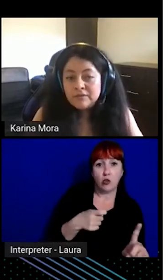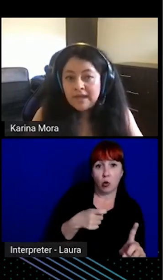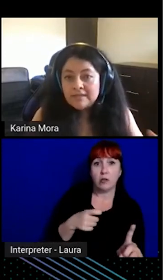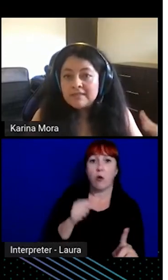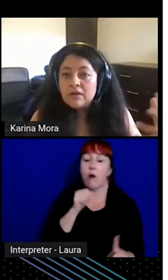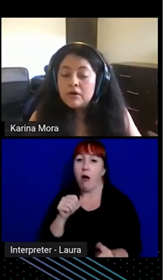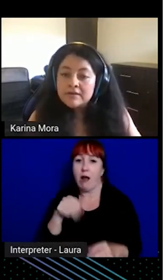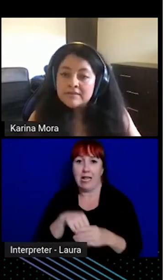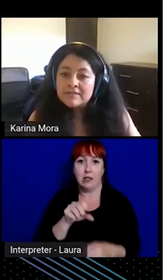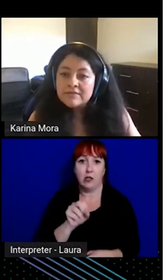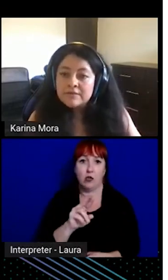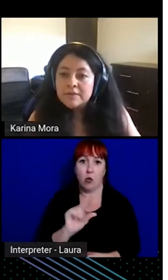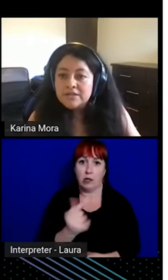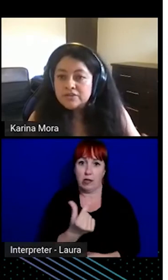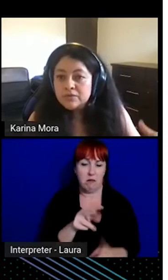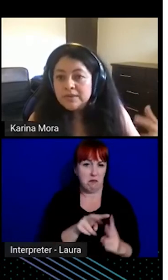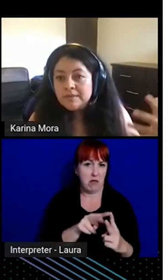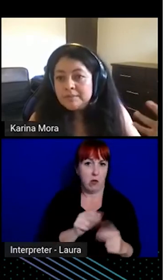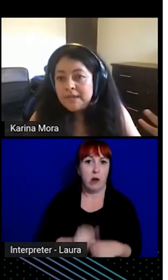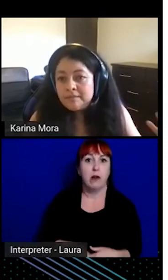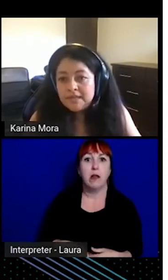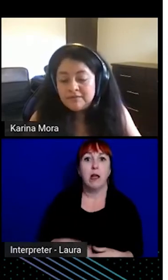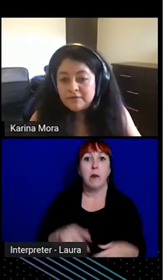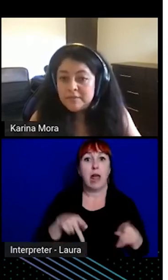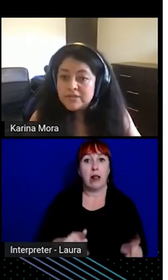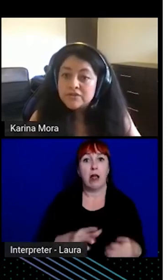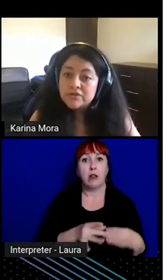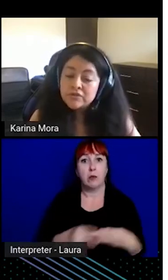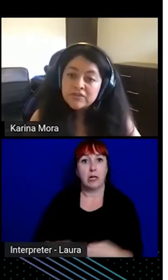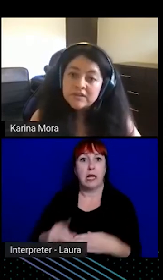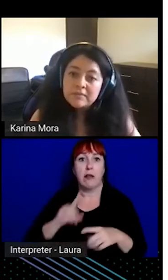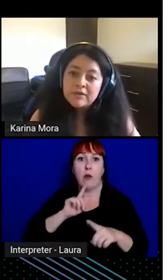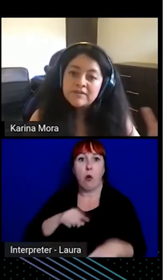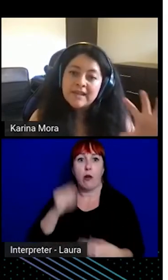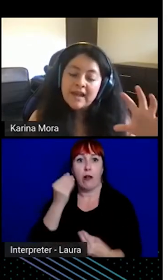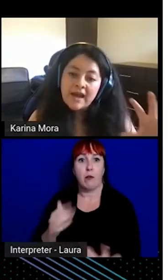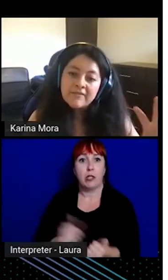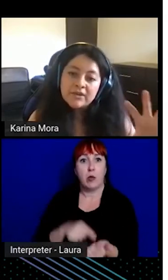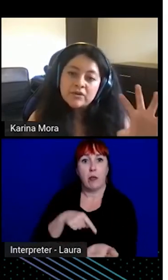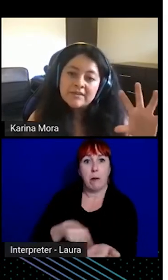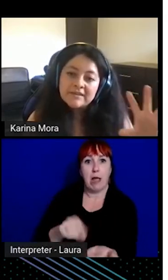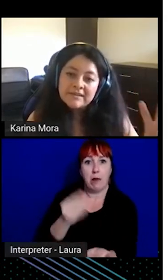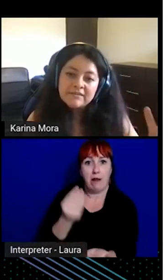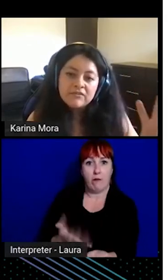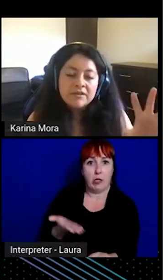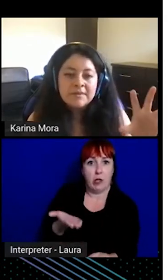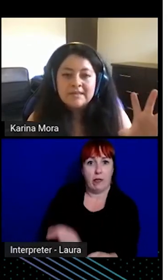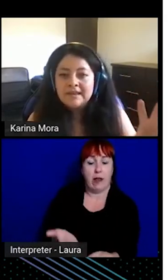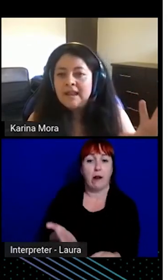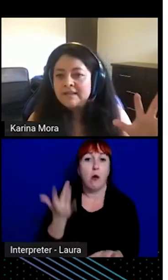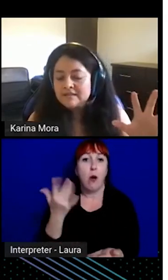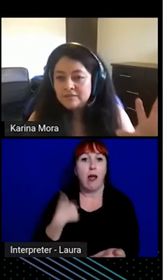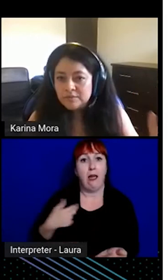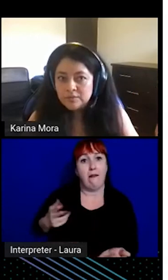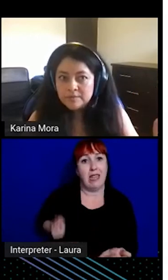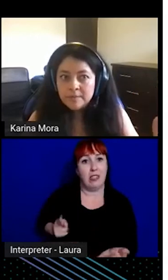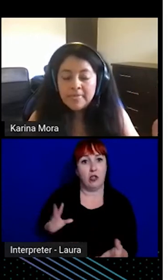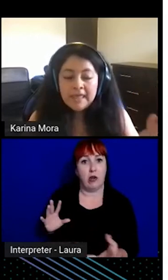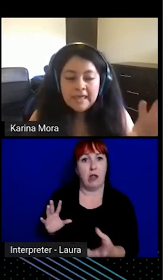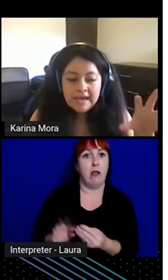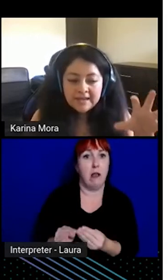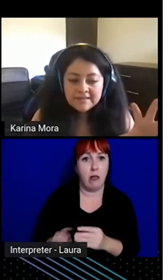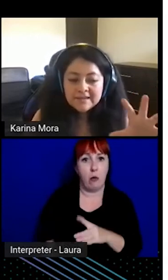Allows me to get the orders information with the payment information used because I have an order history materialized